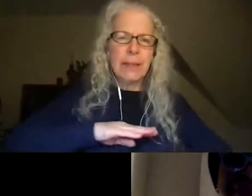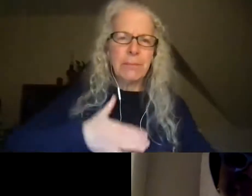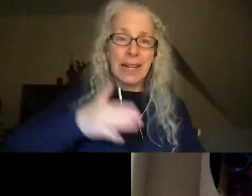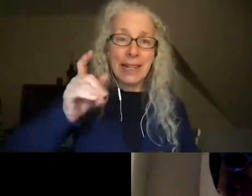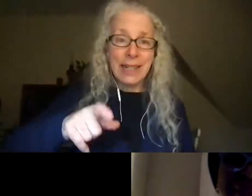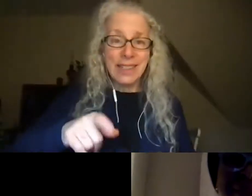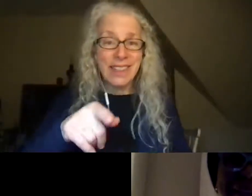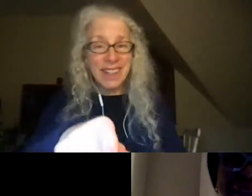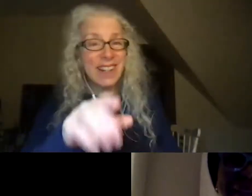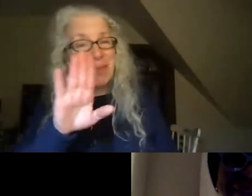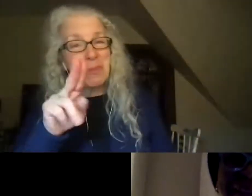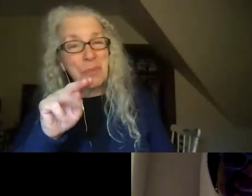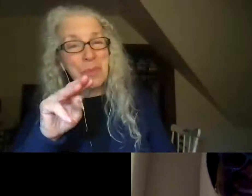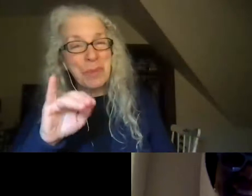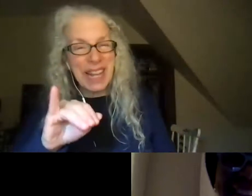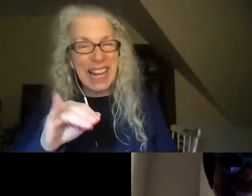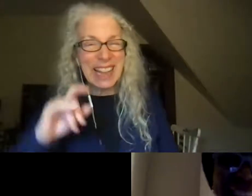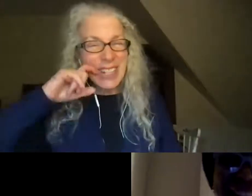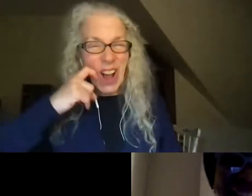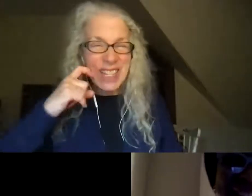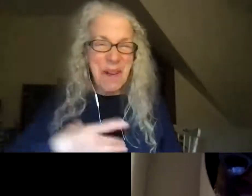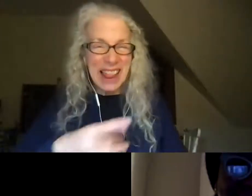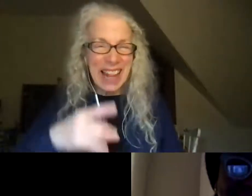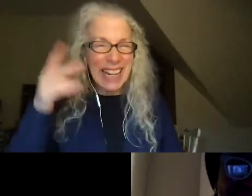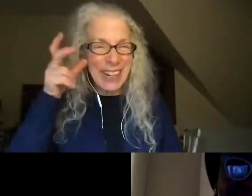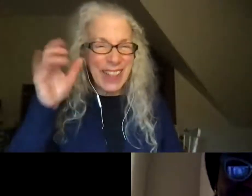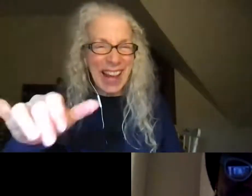Awesome. That's what I like to hear. Thank you.